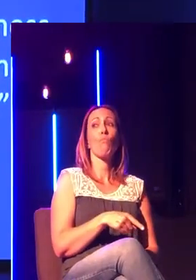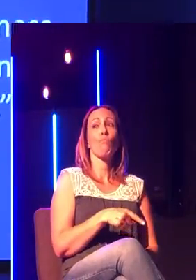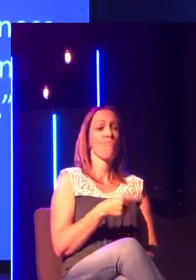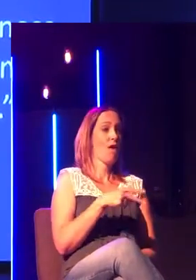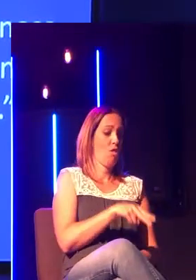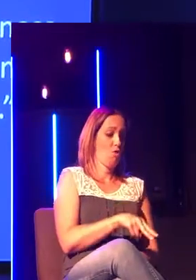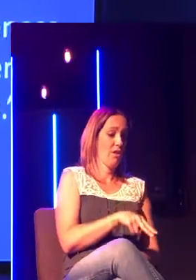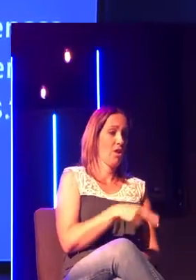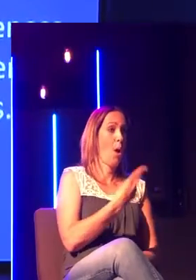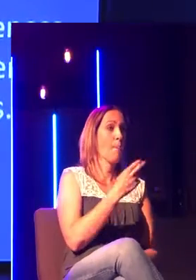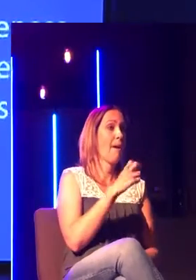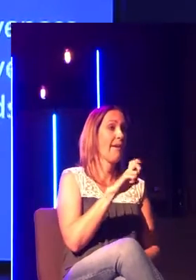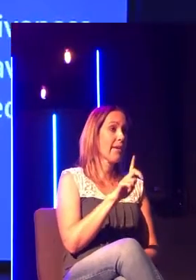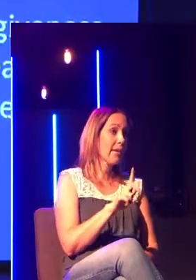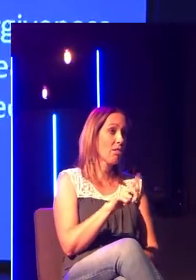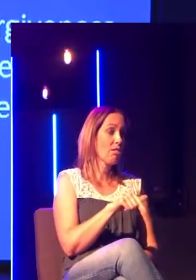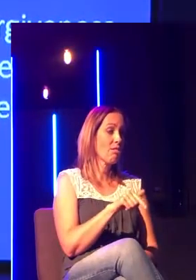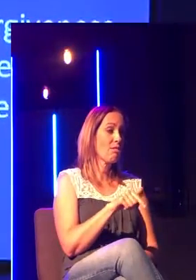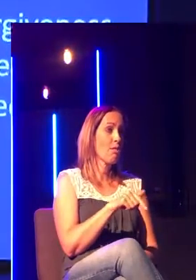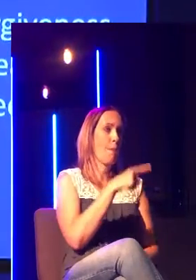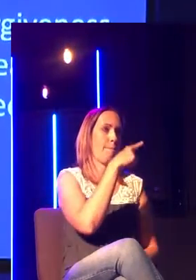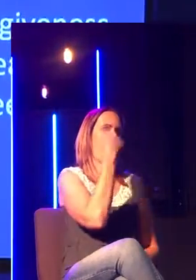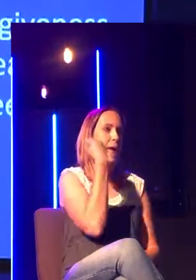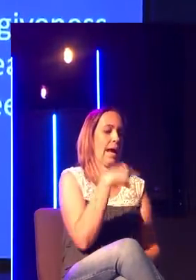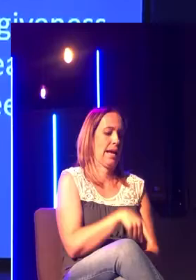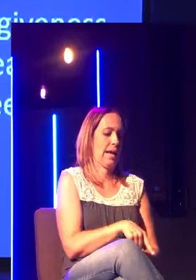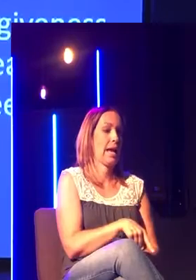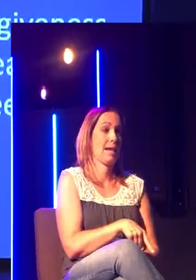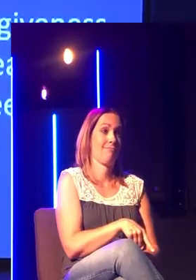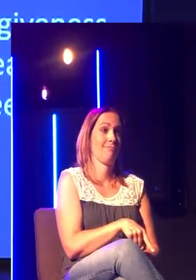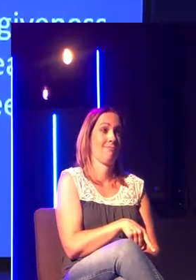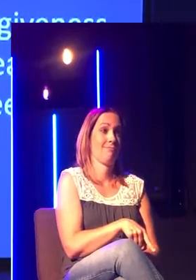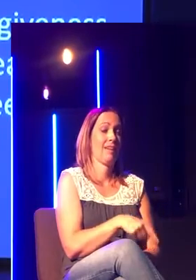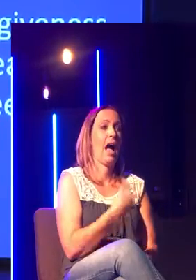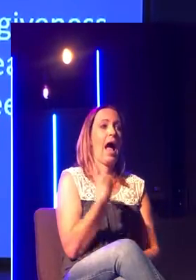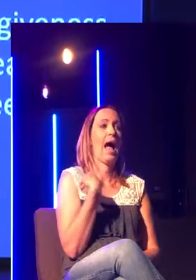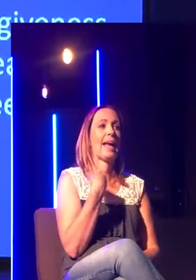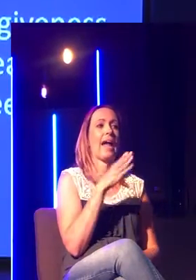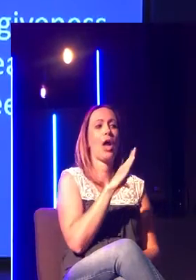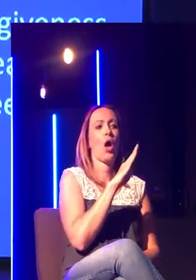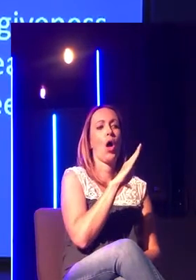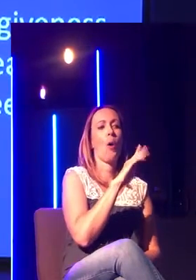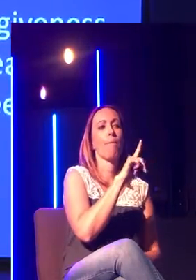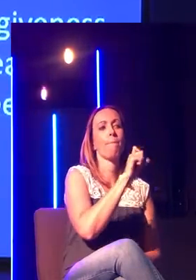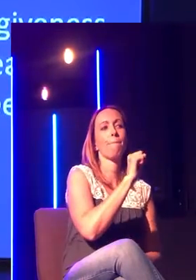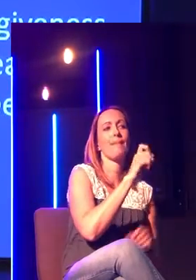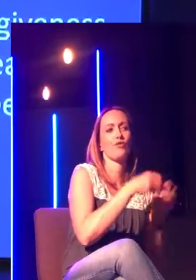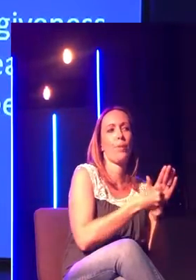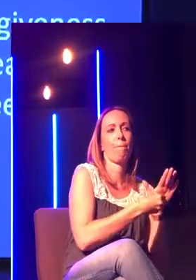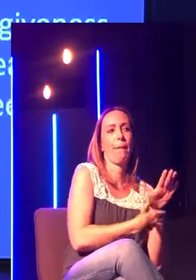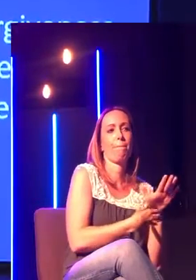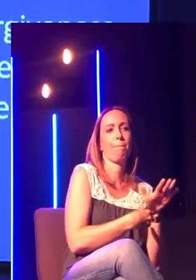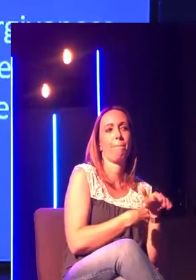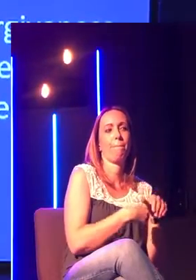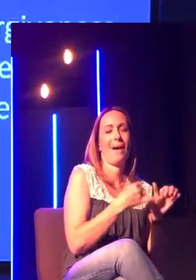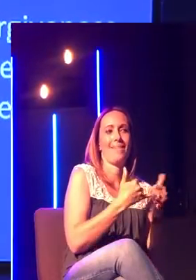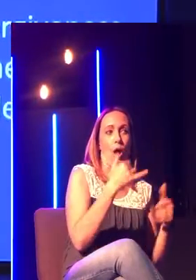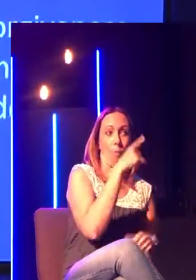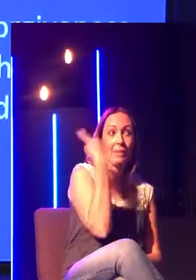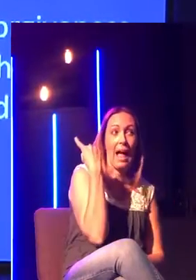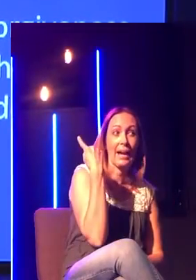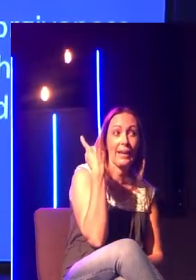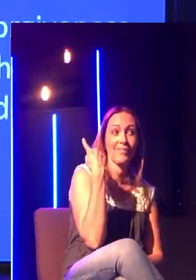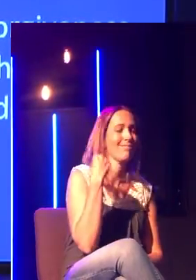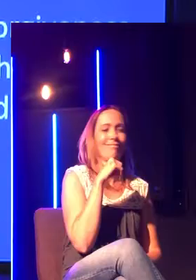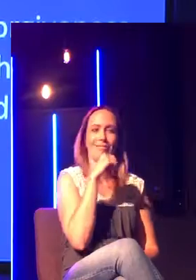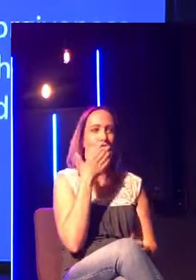and my heel was black. I had a blister. My heel was now black. That's not